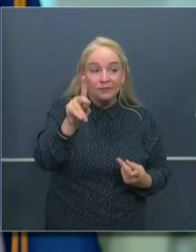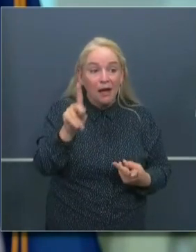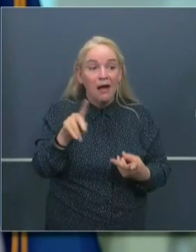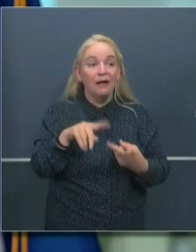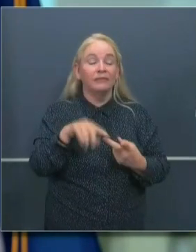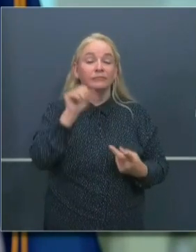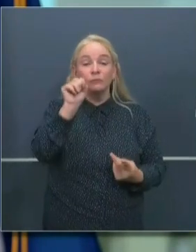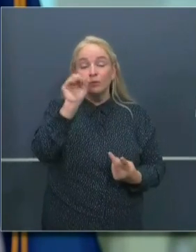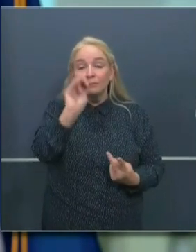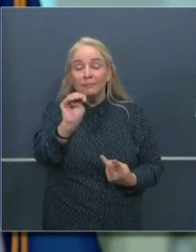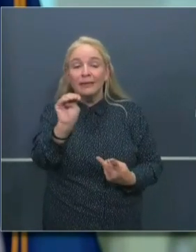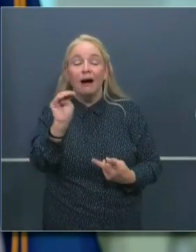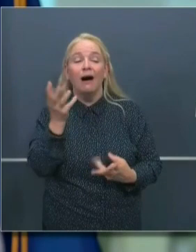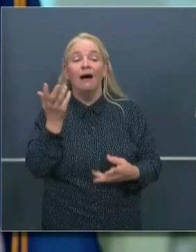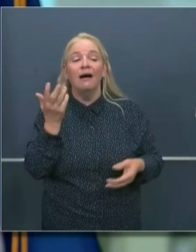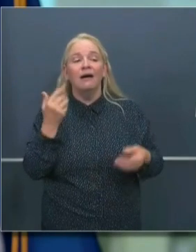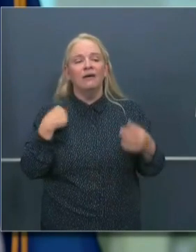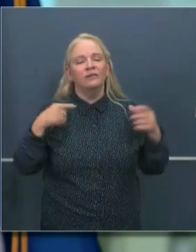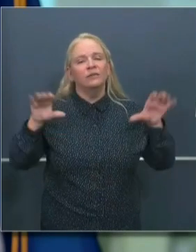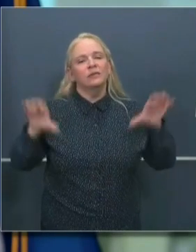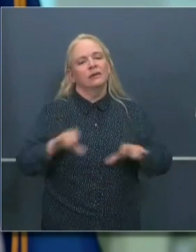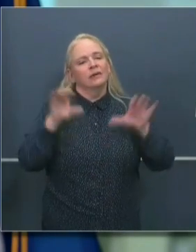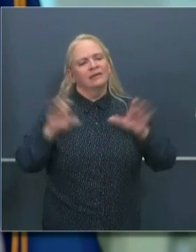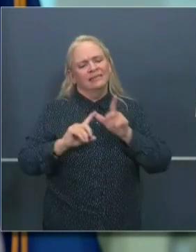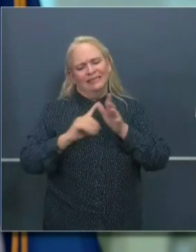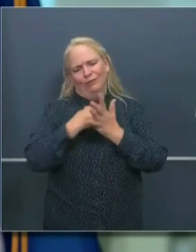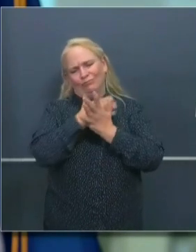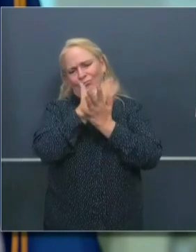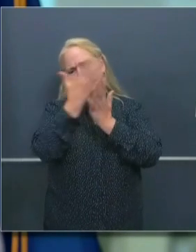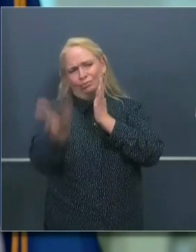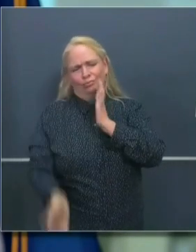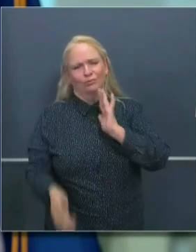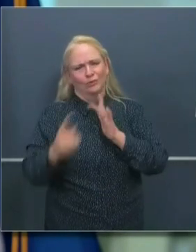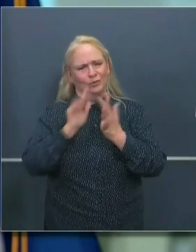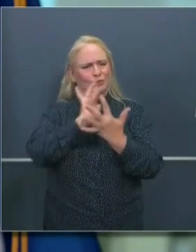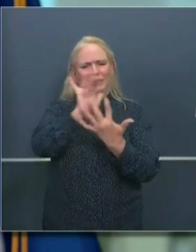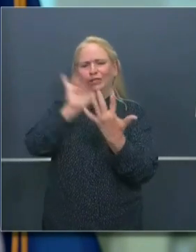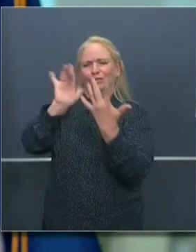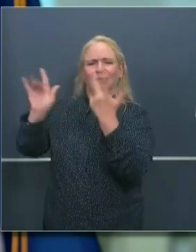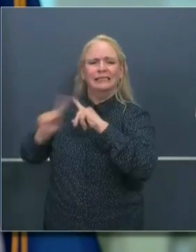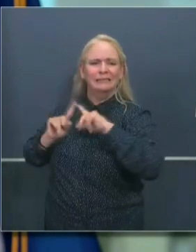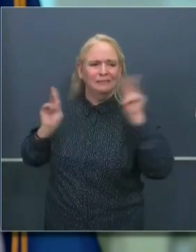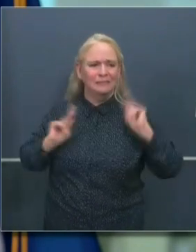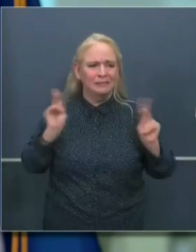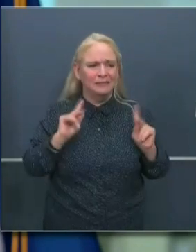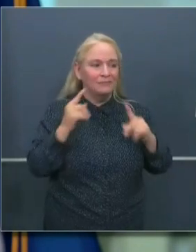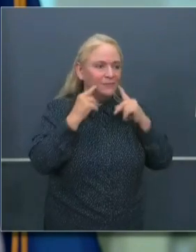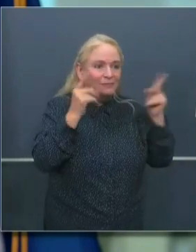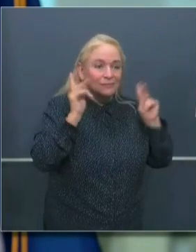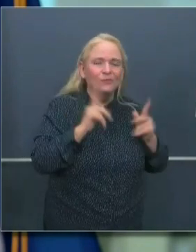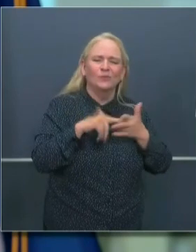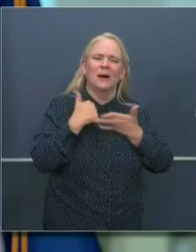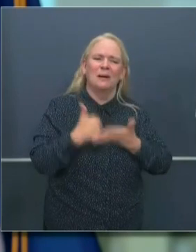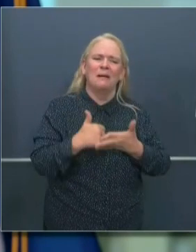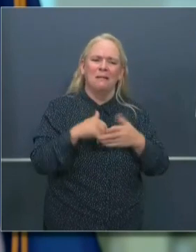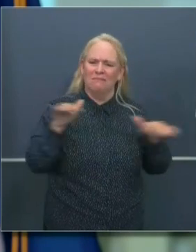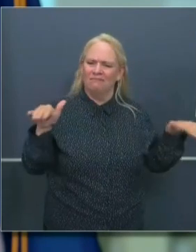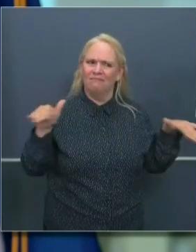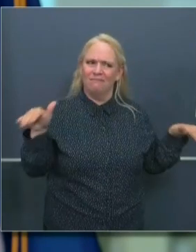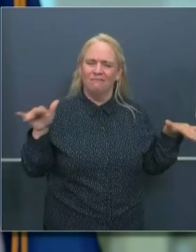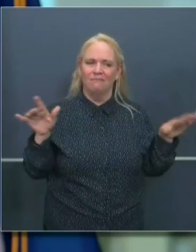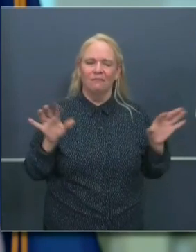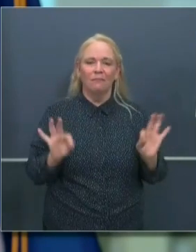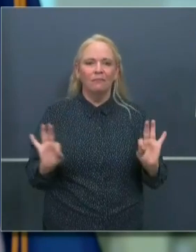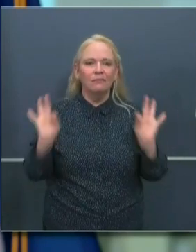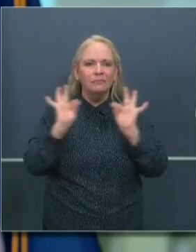media platforms, getting some well-known celebrities, influencers to do the same, to encourage people to do the right thing. And that's